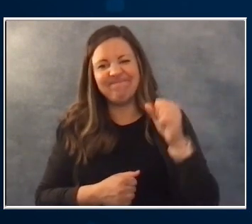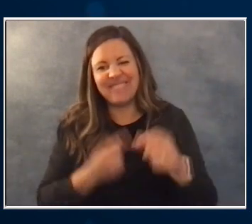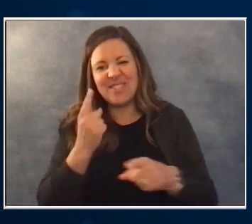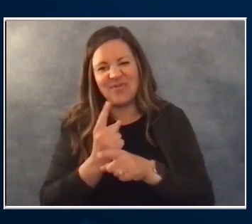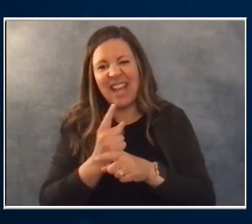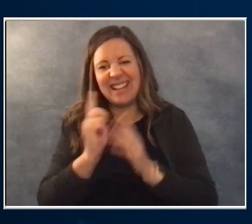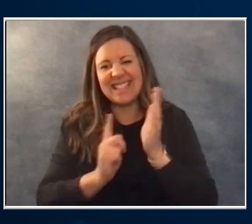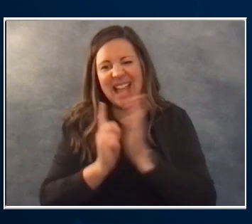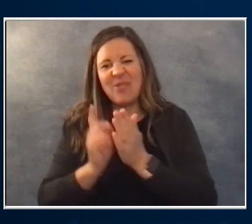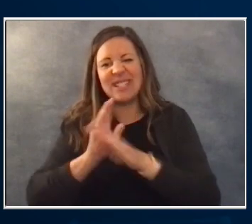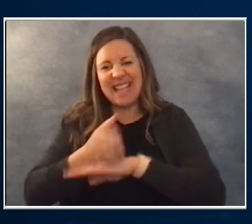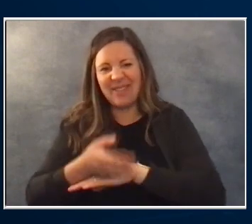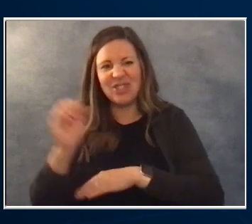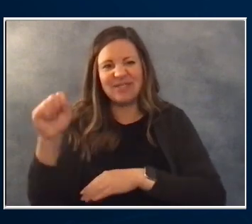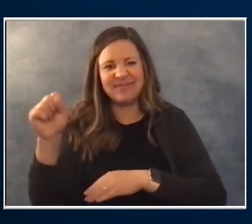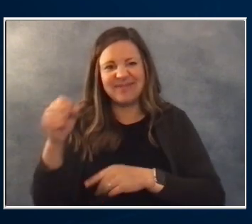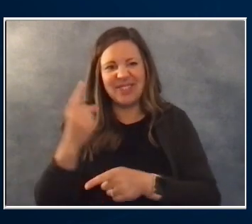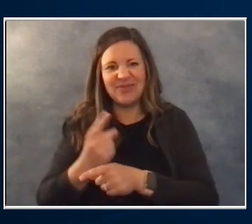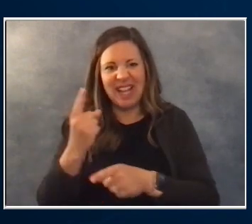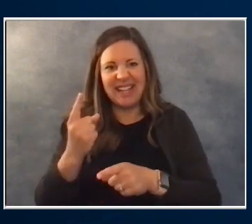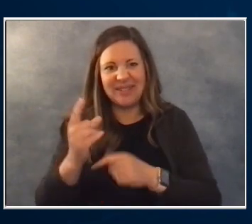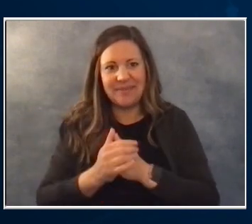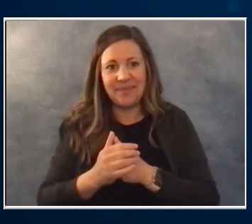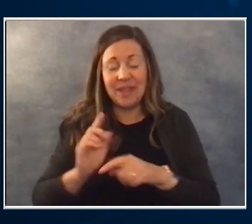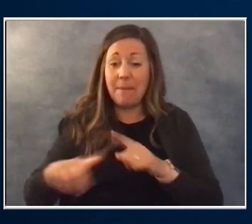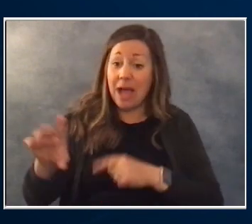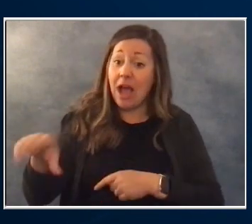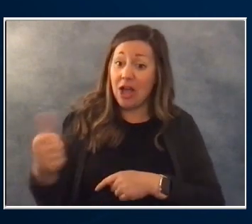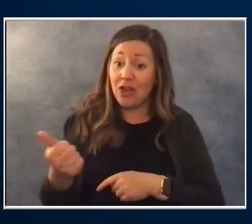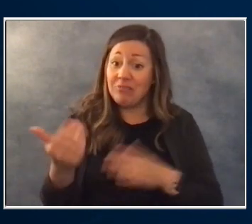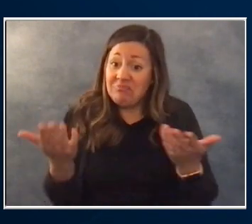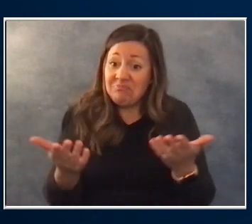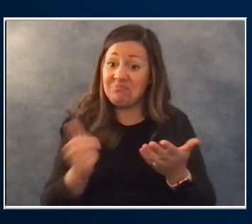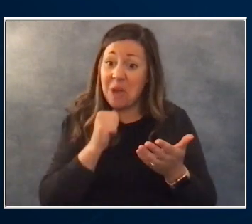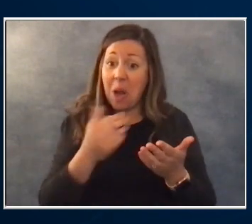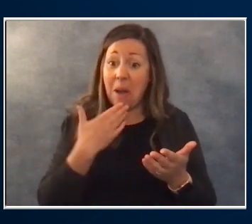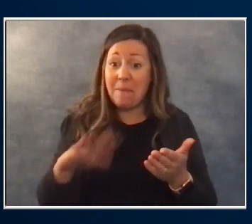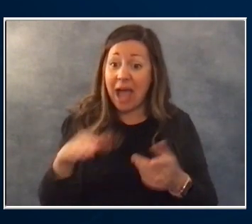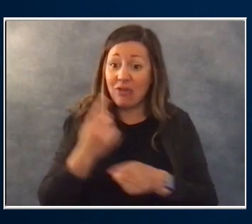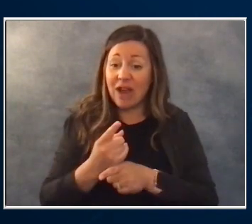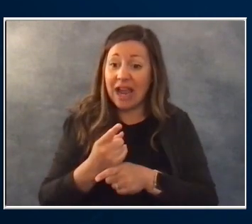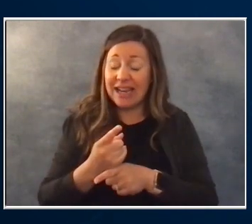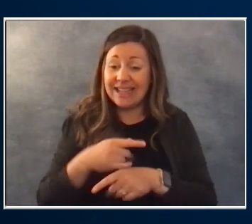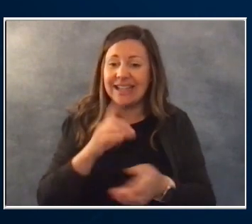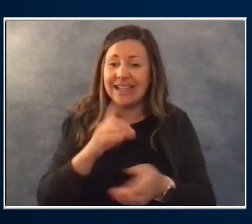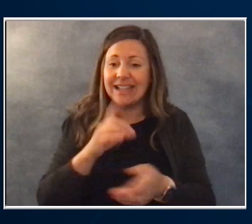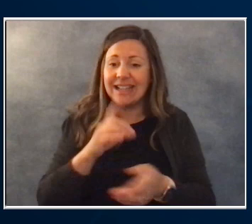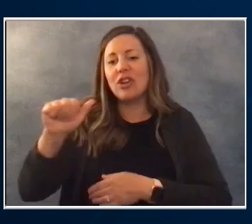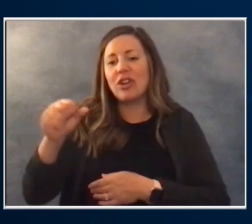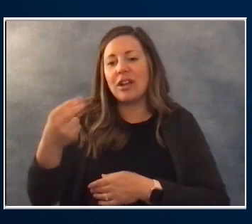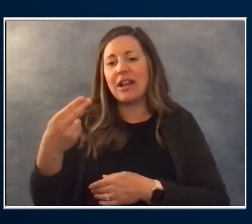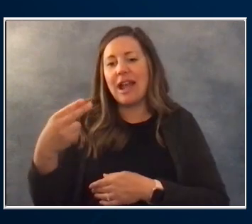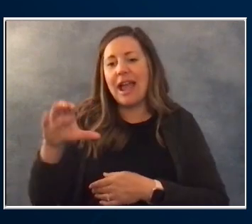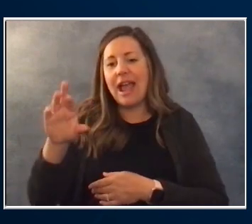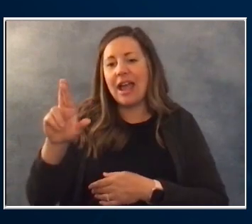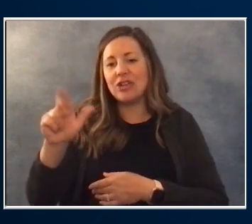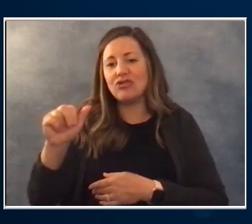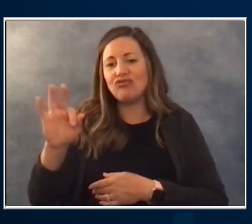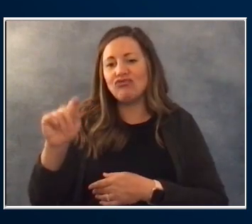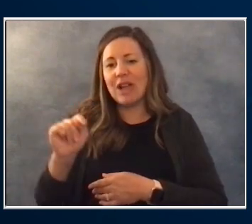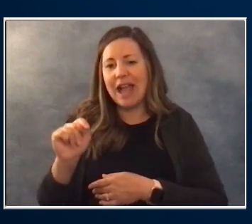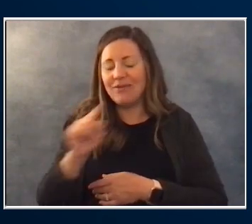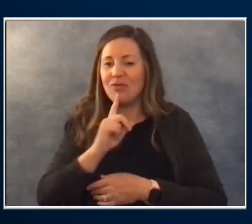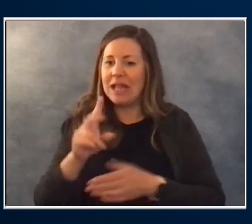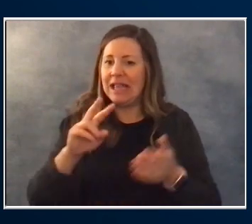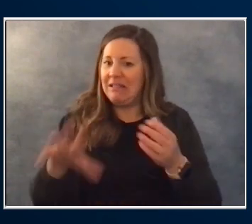that follow. Yeah. But other than that, it's smooth sailing, right? Although I think Ashcraft made it extra potent for you and me for some reason. No, I think